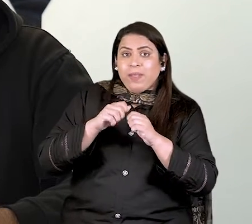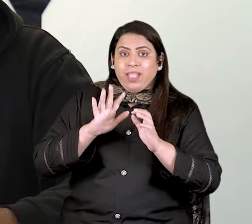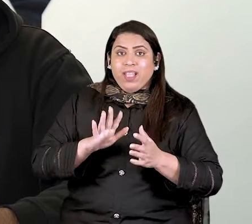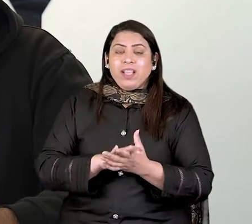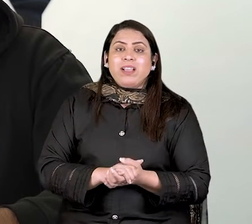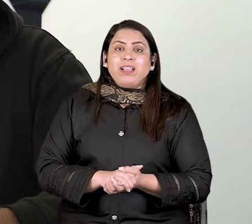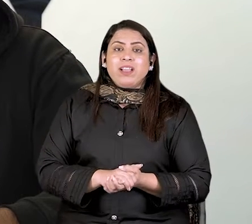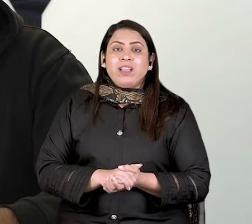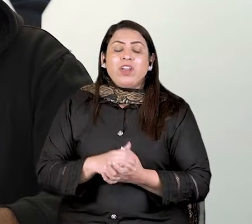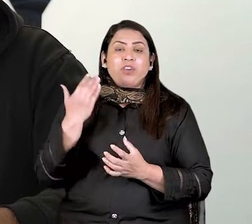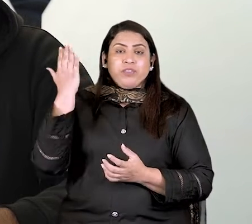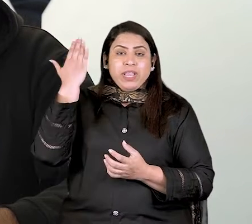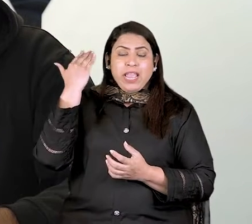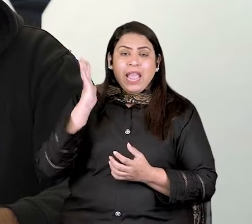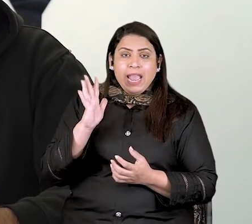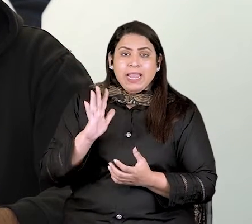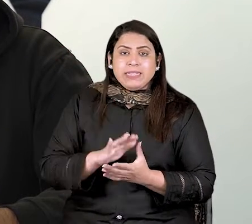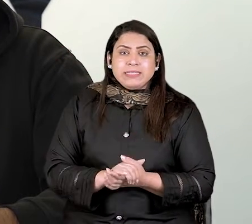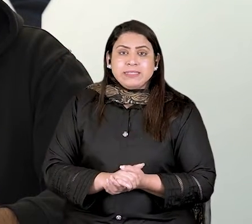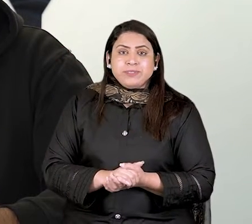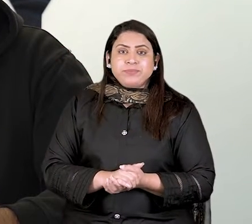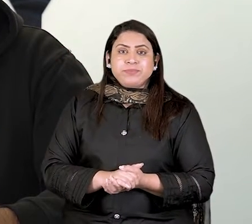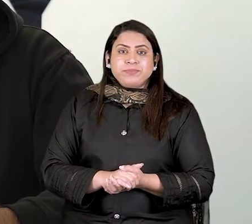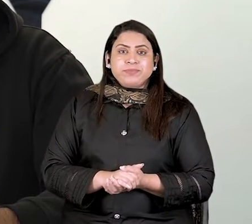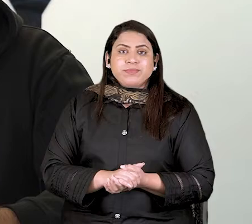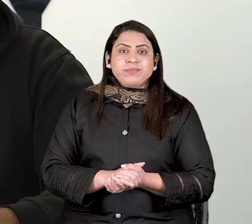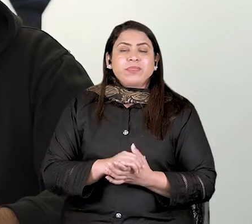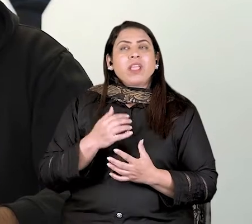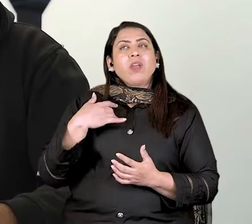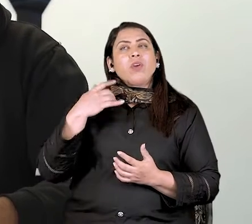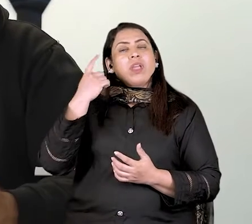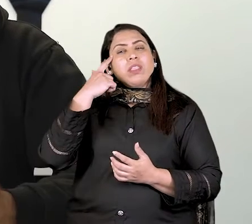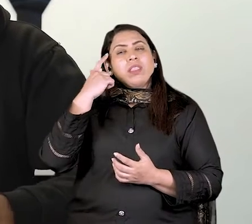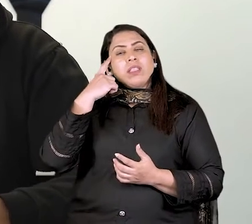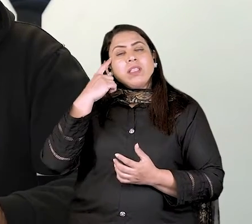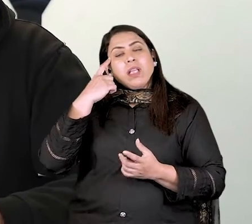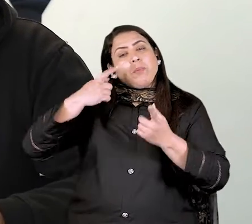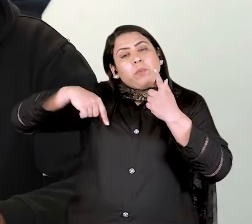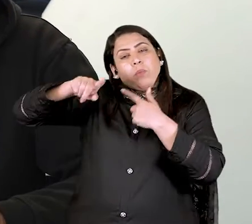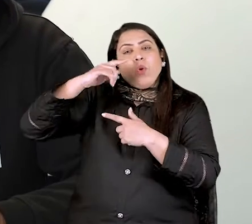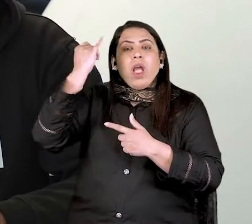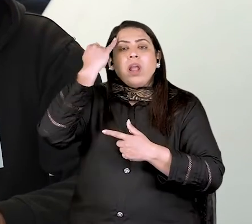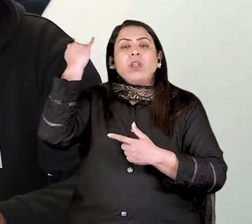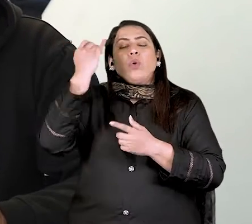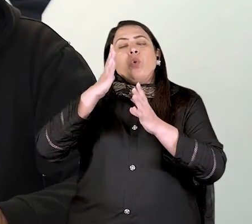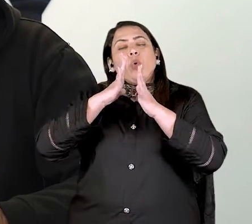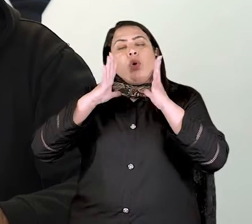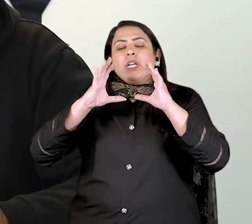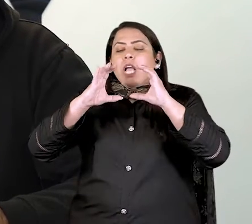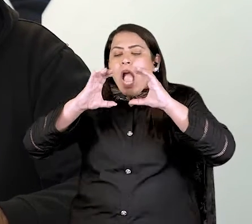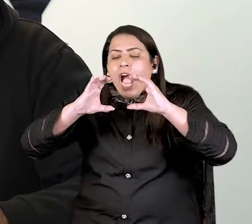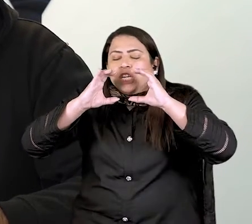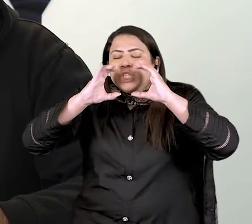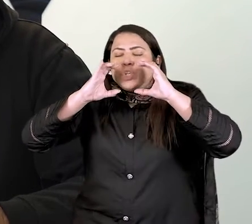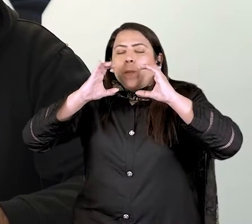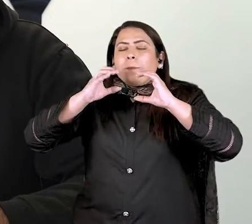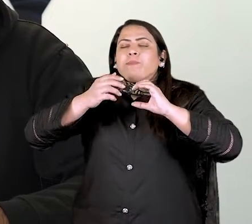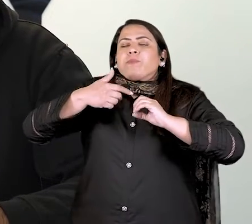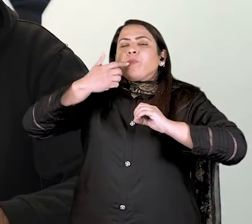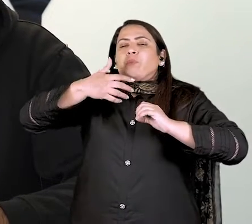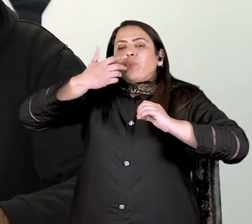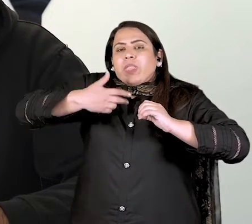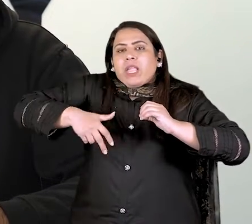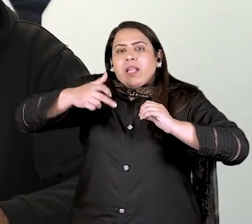made it 7. So honestly, I still have video. Remember when you made the burgers? And we had to